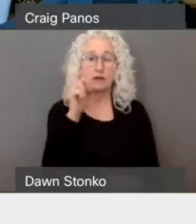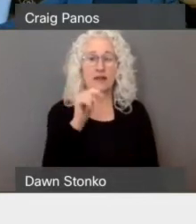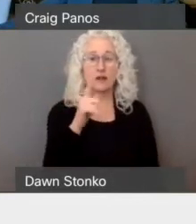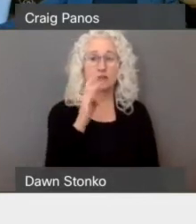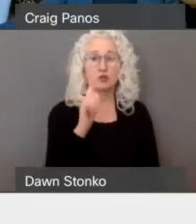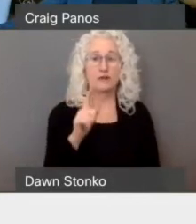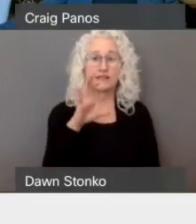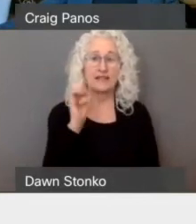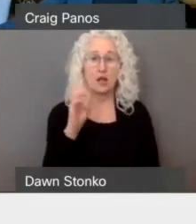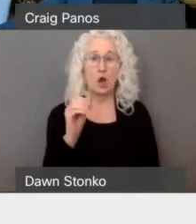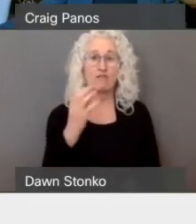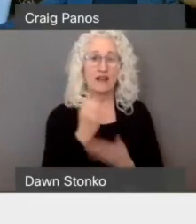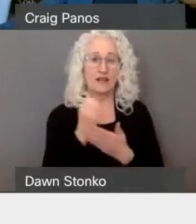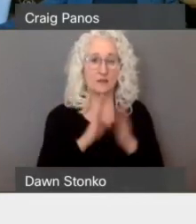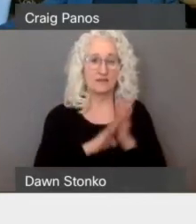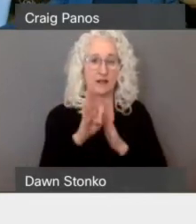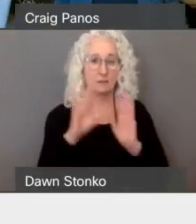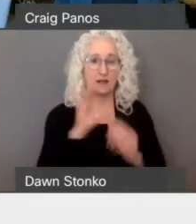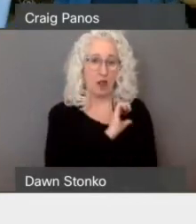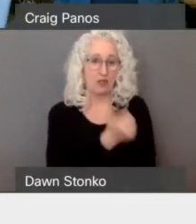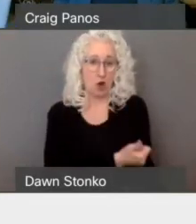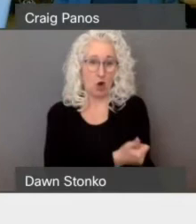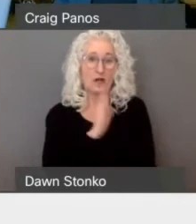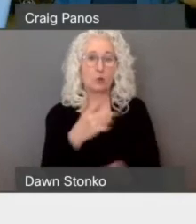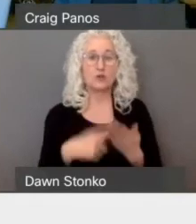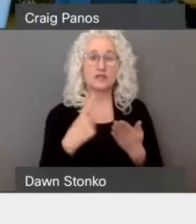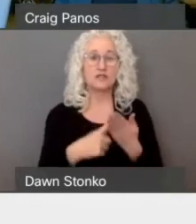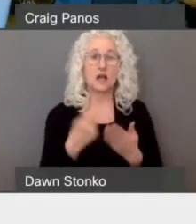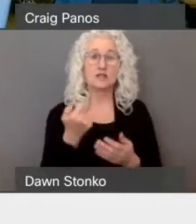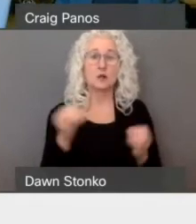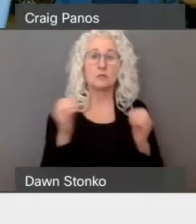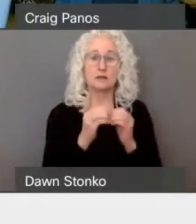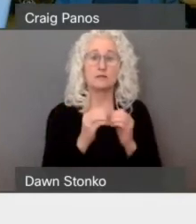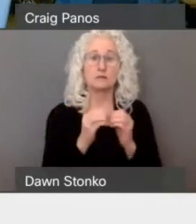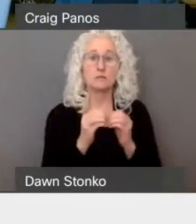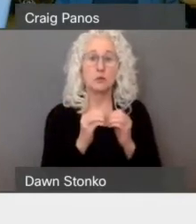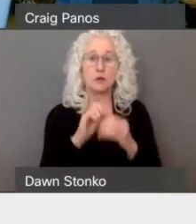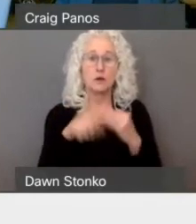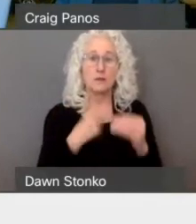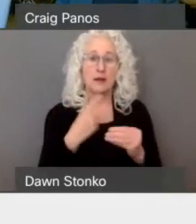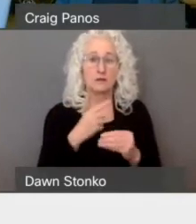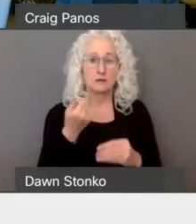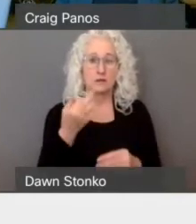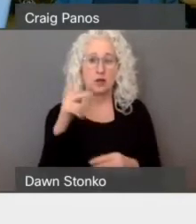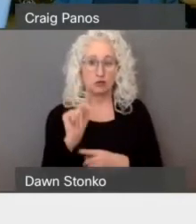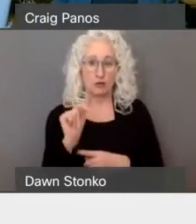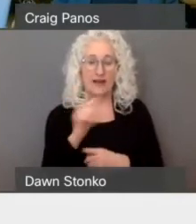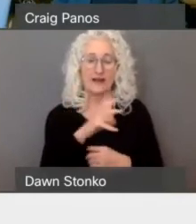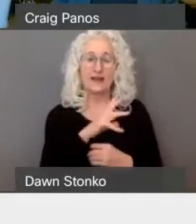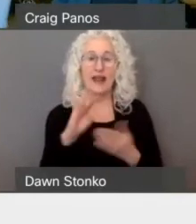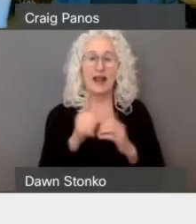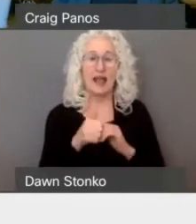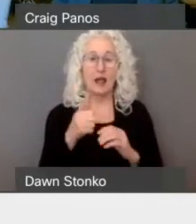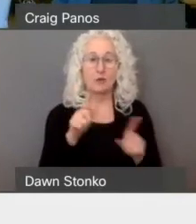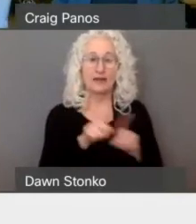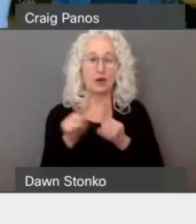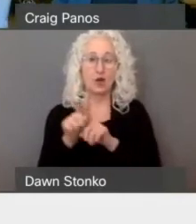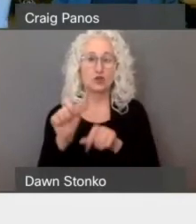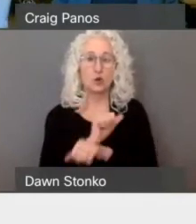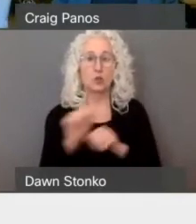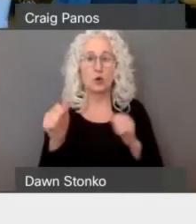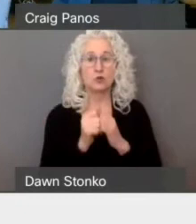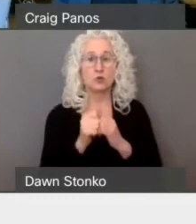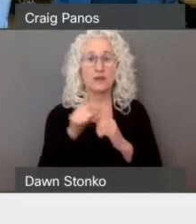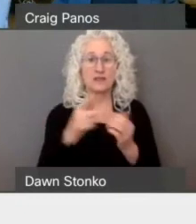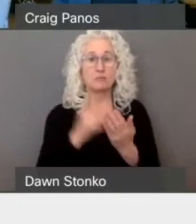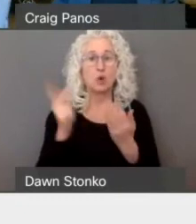Development Authority, and he's going to talk a little bit about our HoCoRise Grants and about how he also works with this